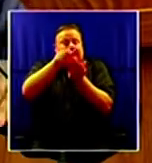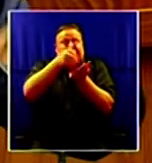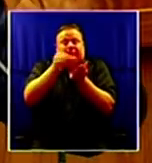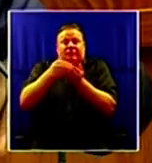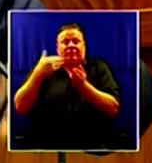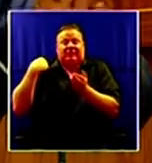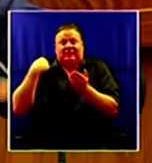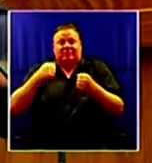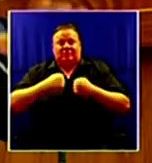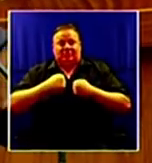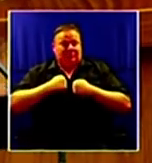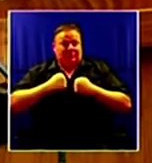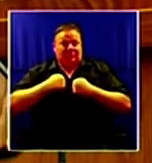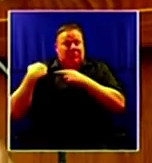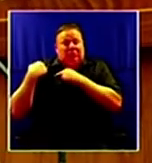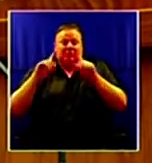my pay level.